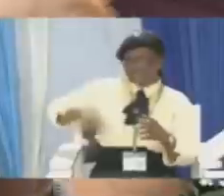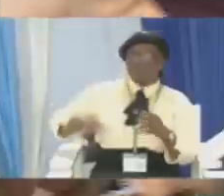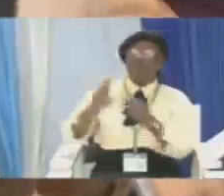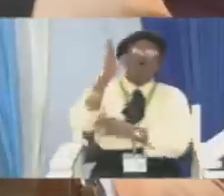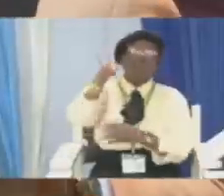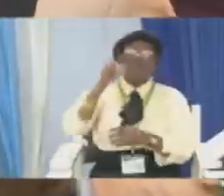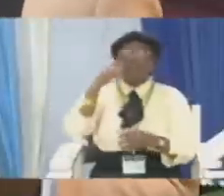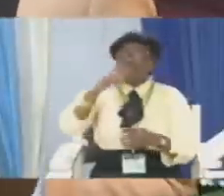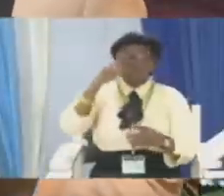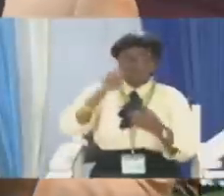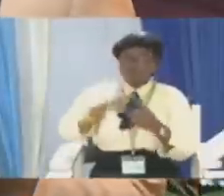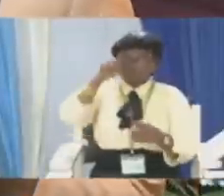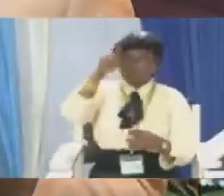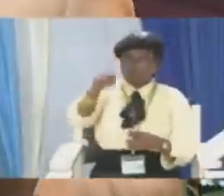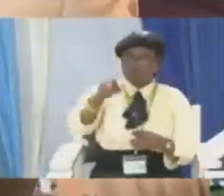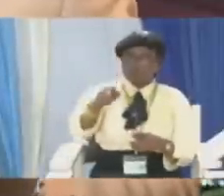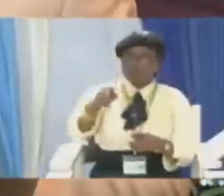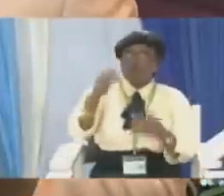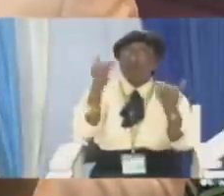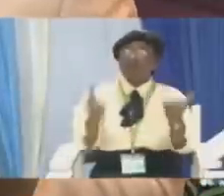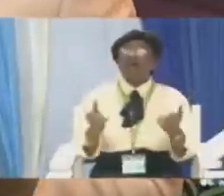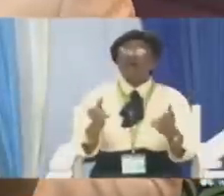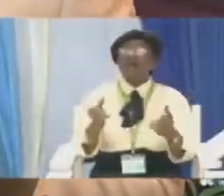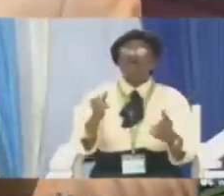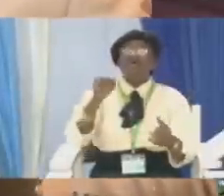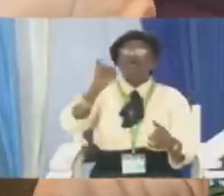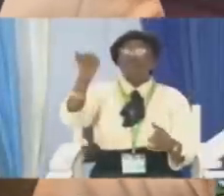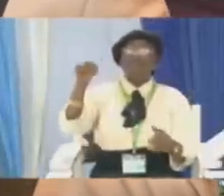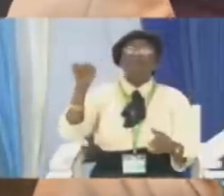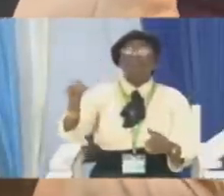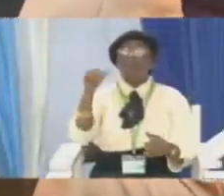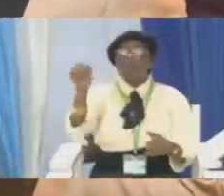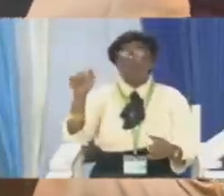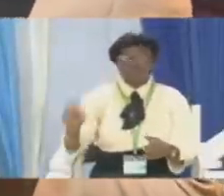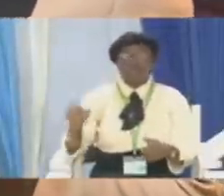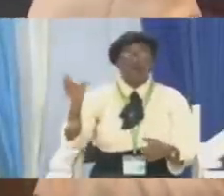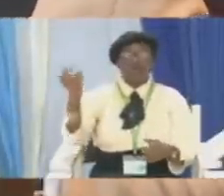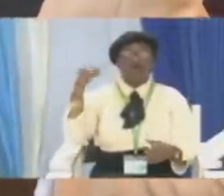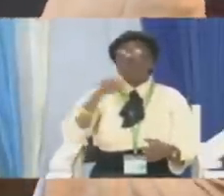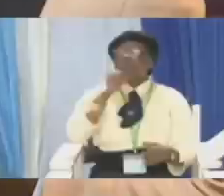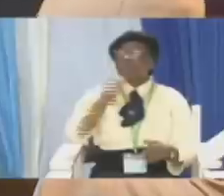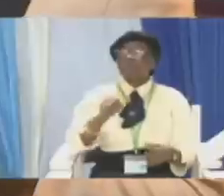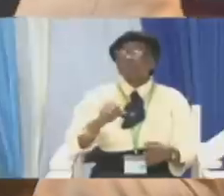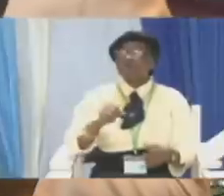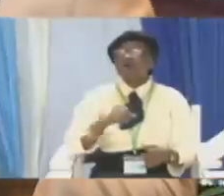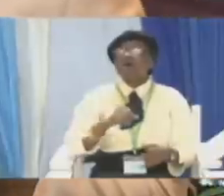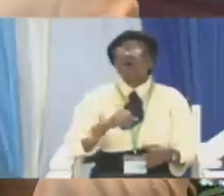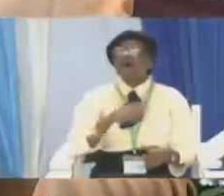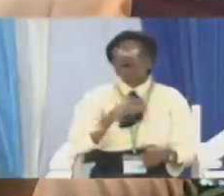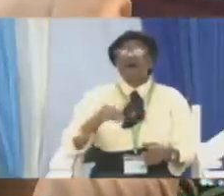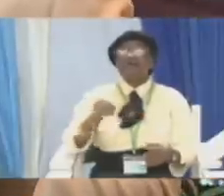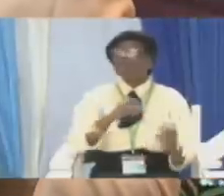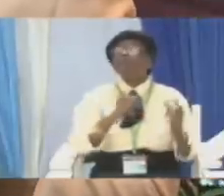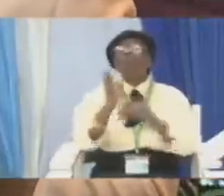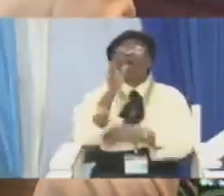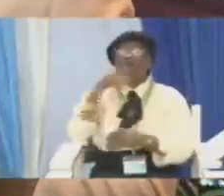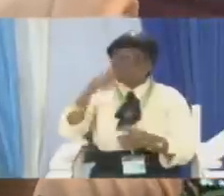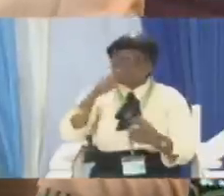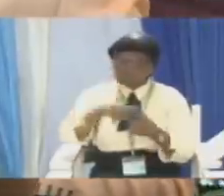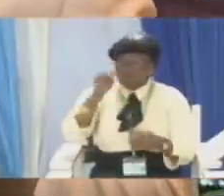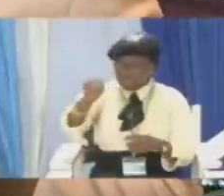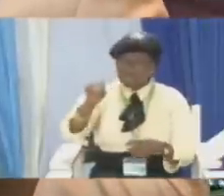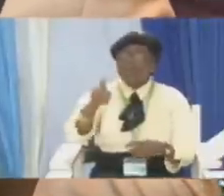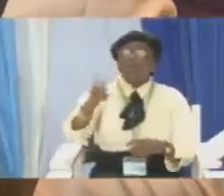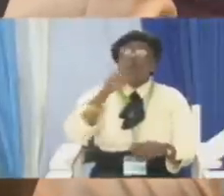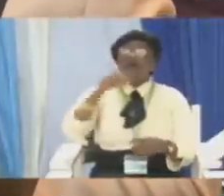God said, now Joshua was old and stricken in years, and the Lord said unto him, thou art old and stricken in years,